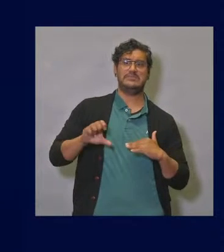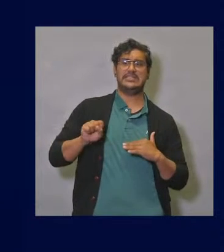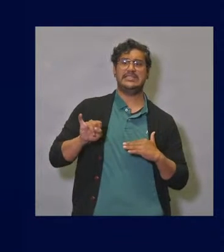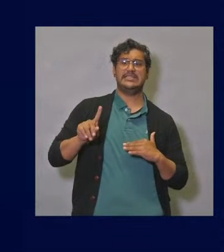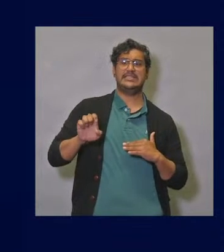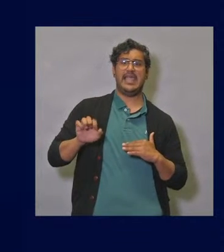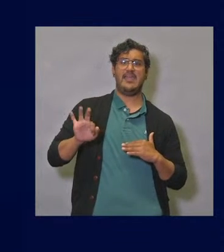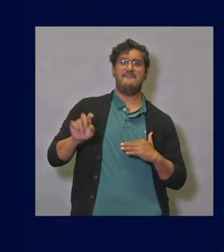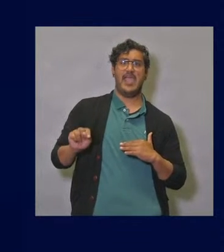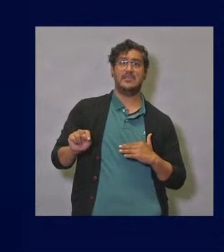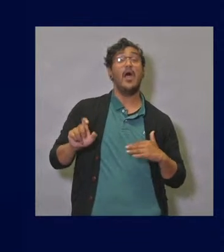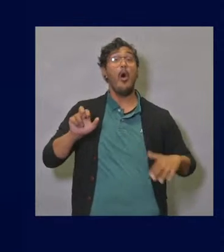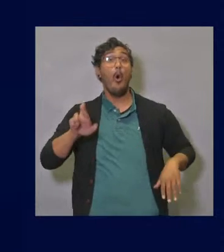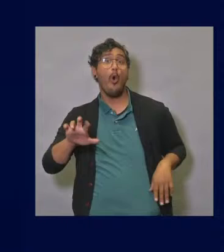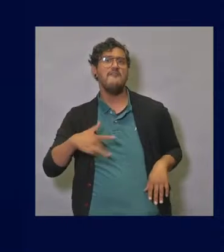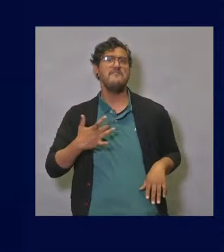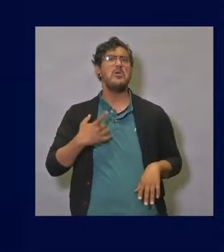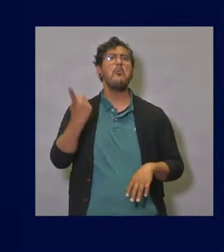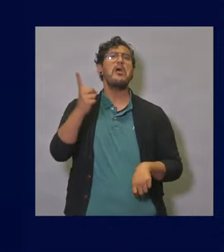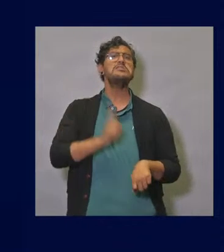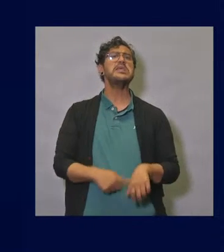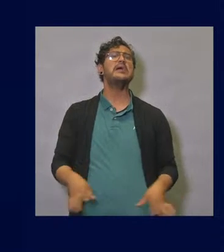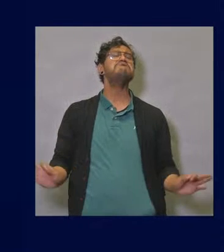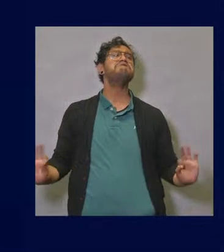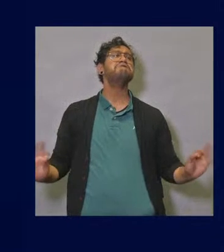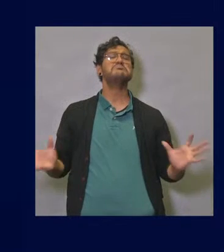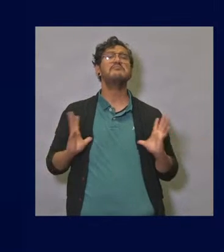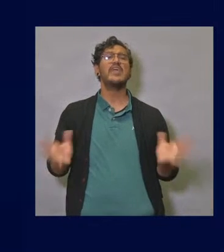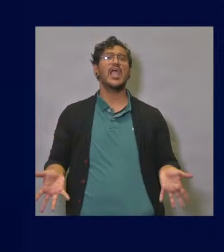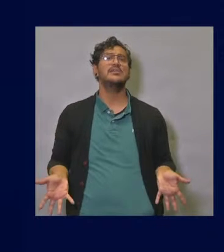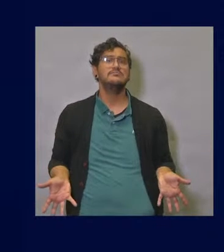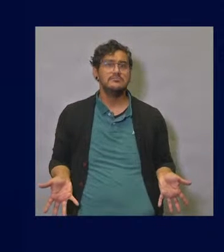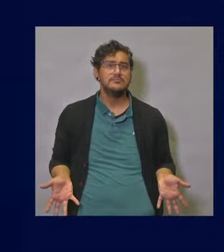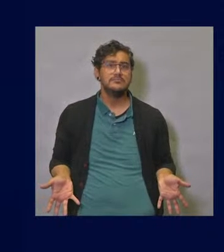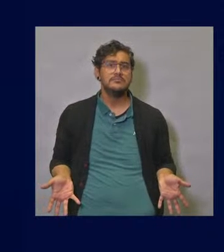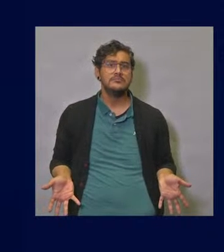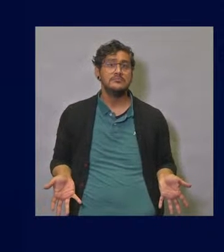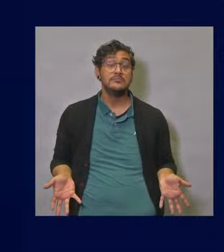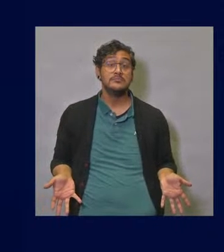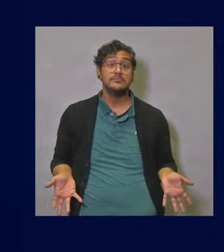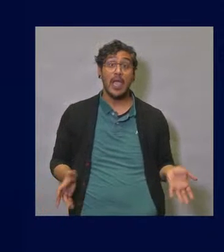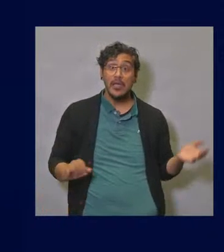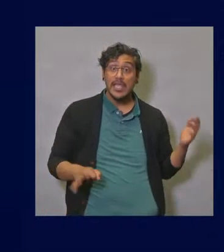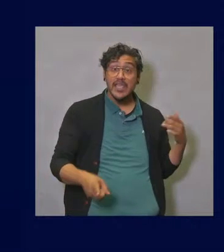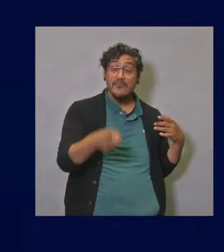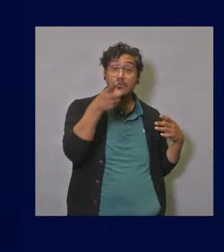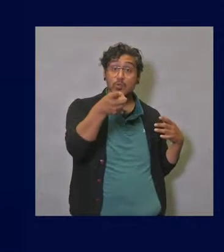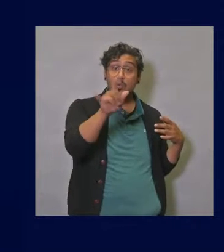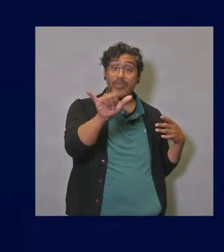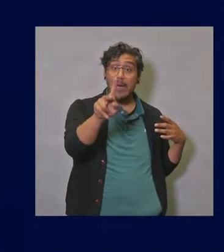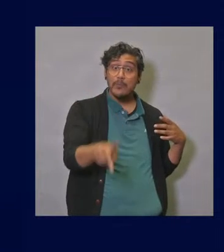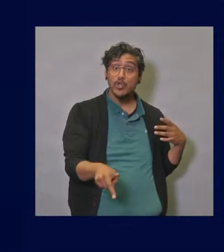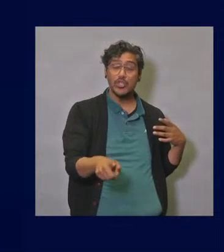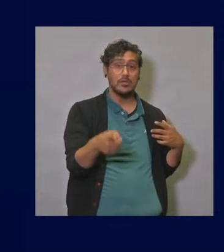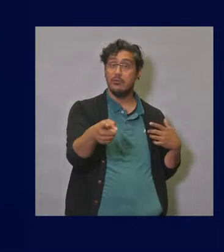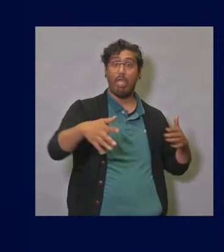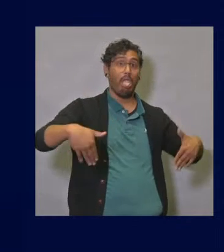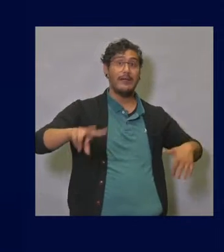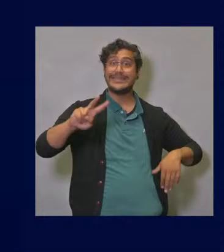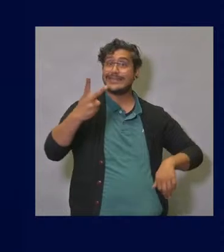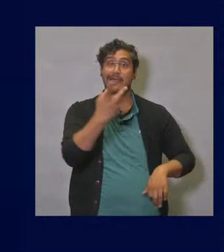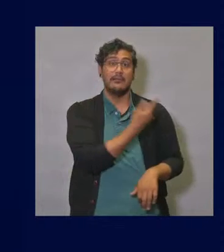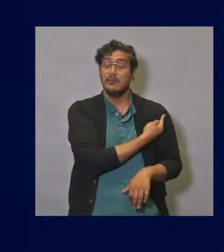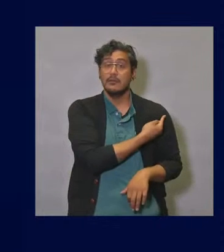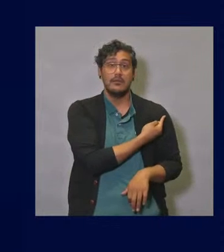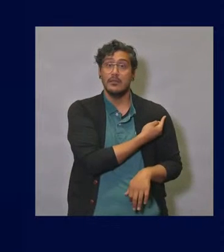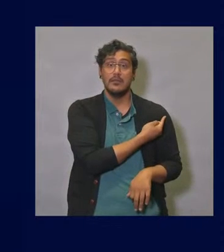is as effective as they need and is giving them enough protection. If you're one of the people who's overdue for your second dose of